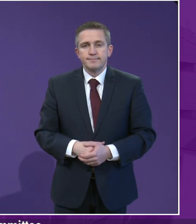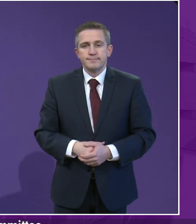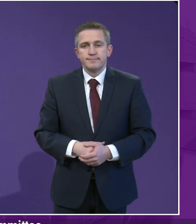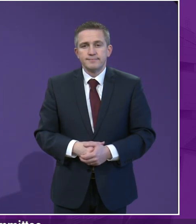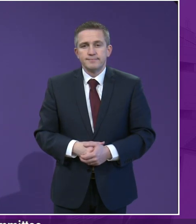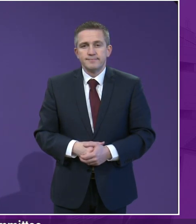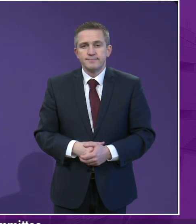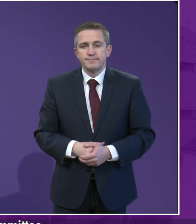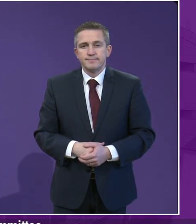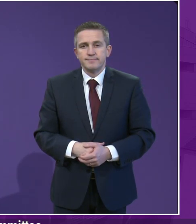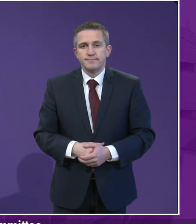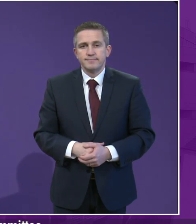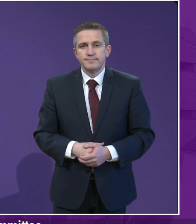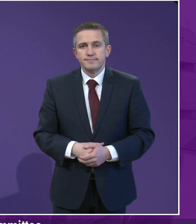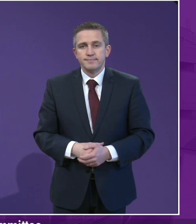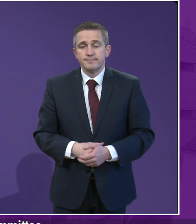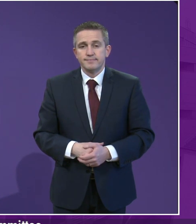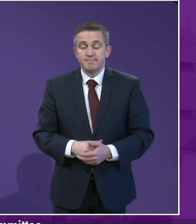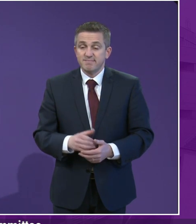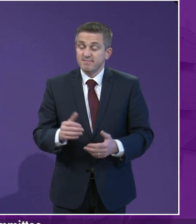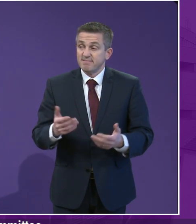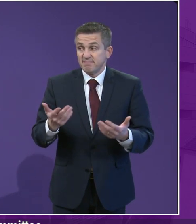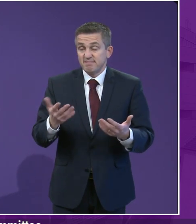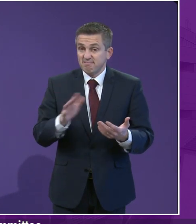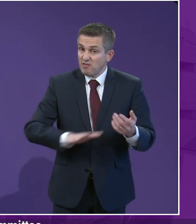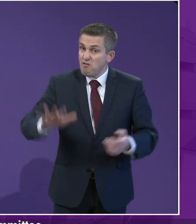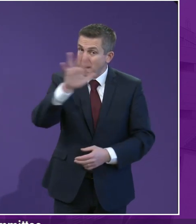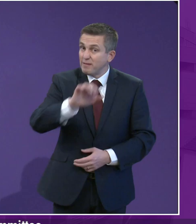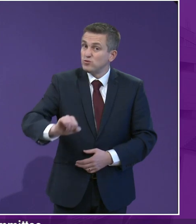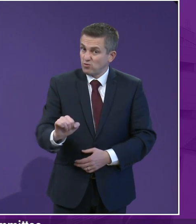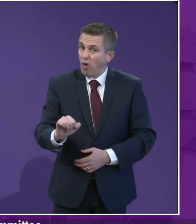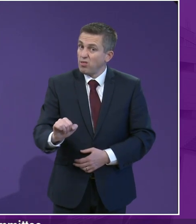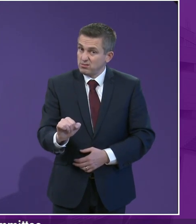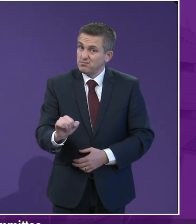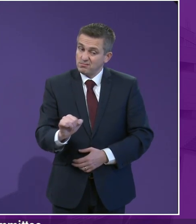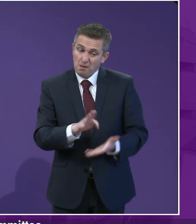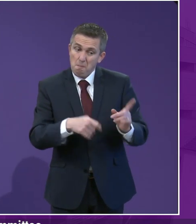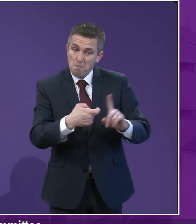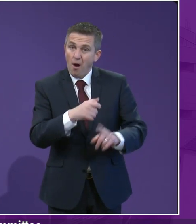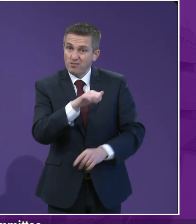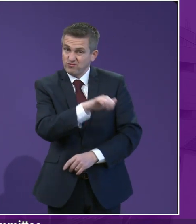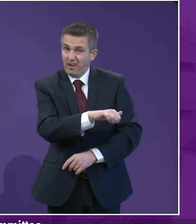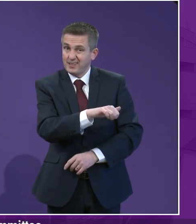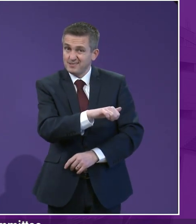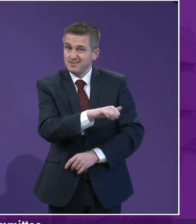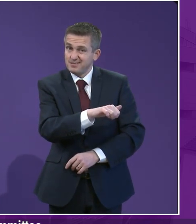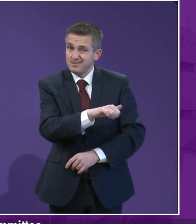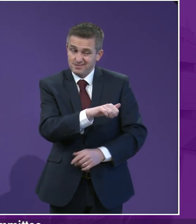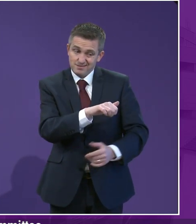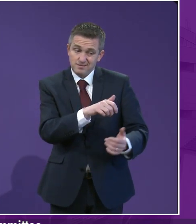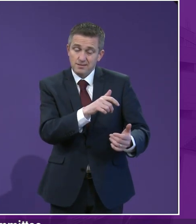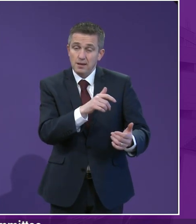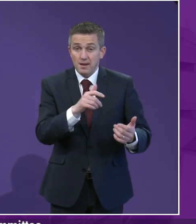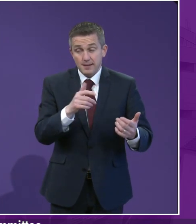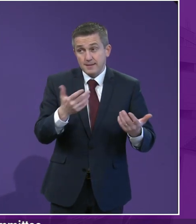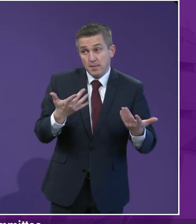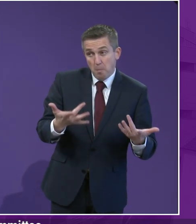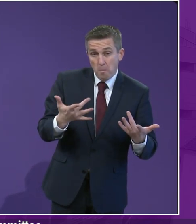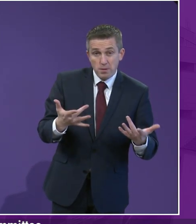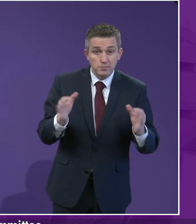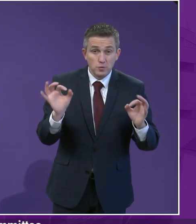Oh, sorry, did you want to come in, Professor? Sorry. May I? Thank you. Just in relation to the BSL issues